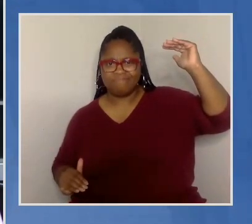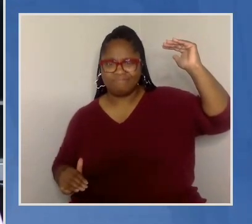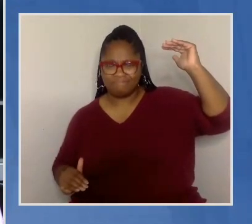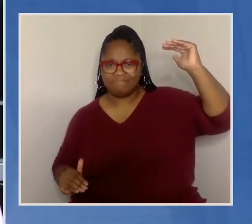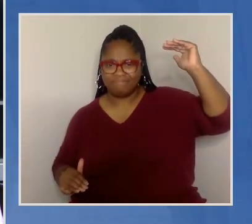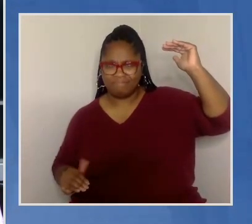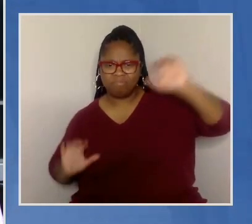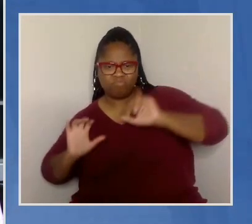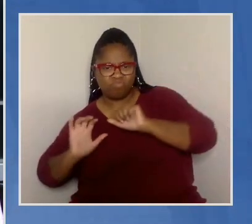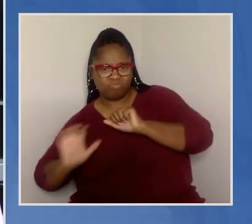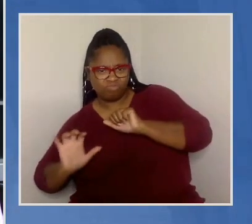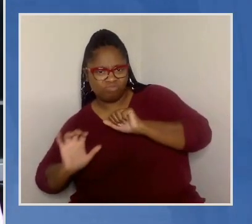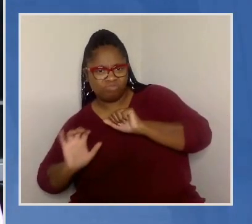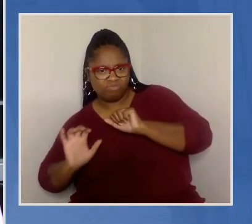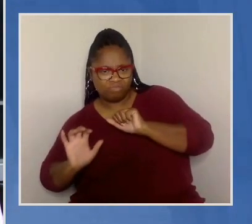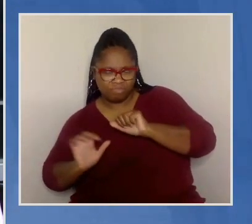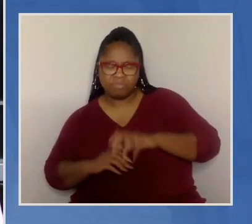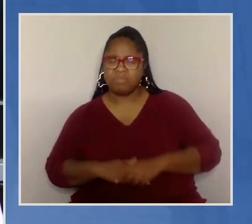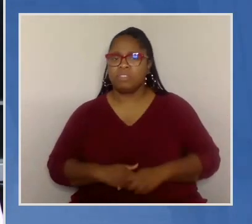And we